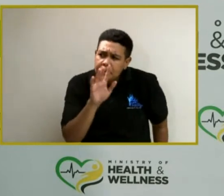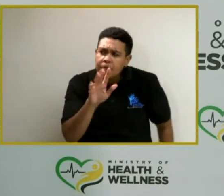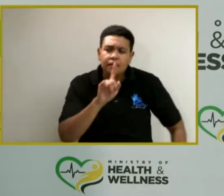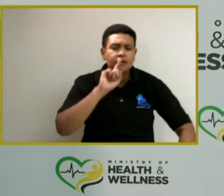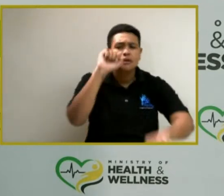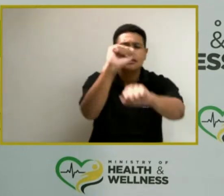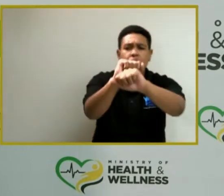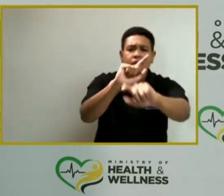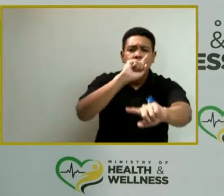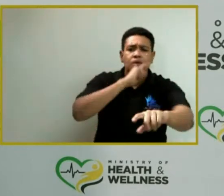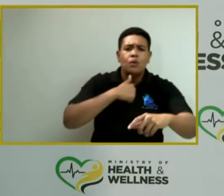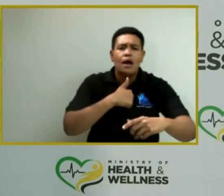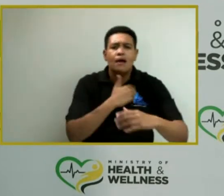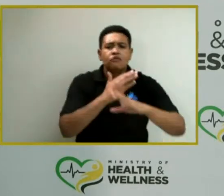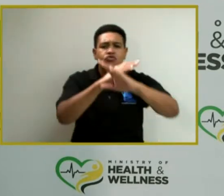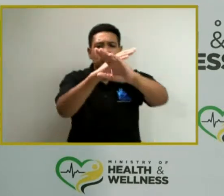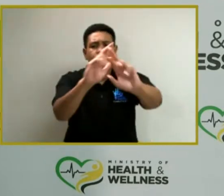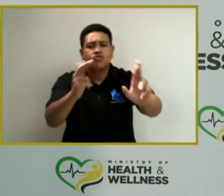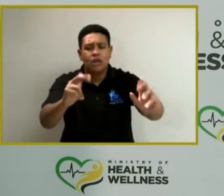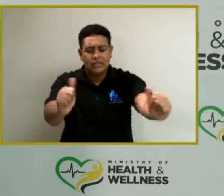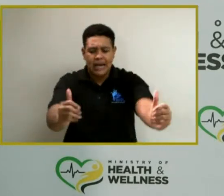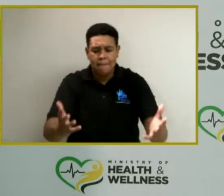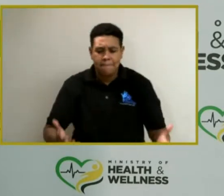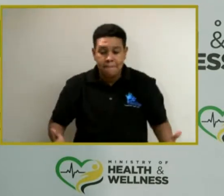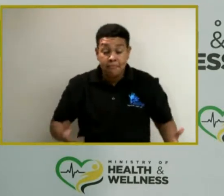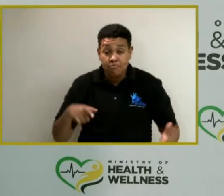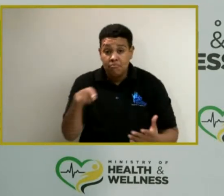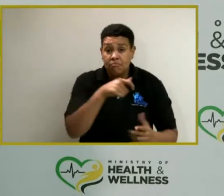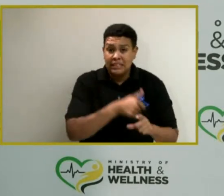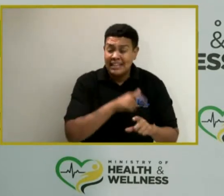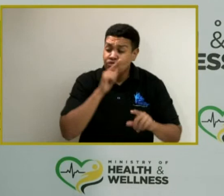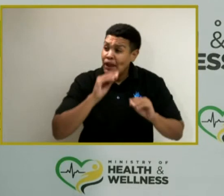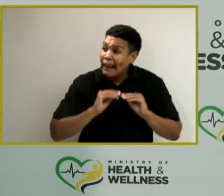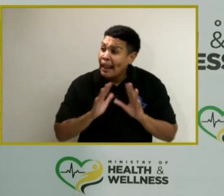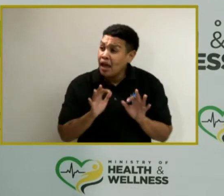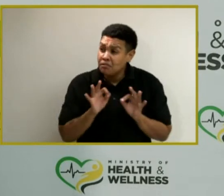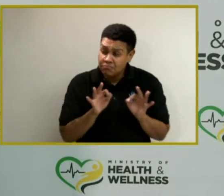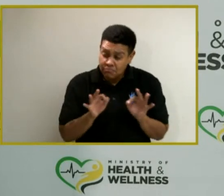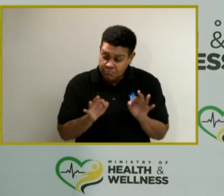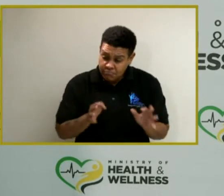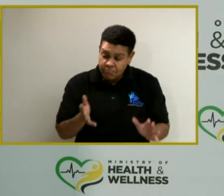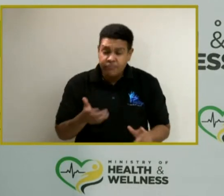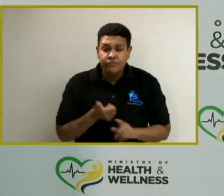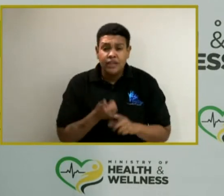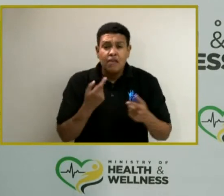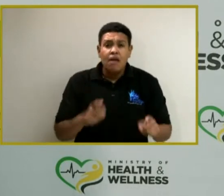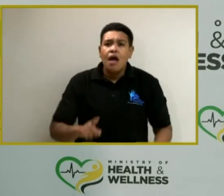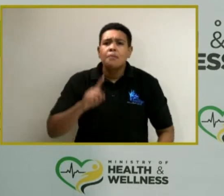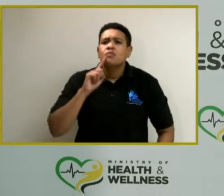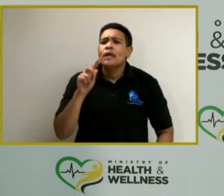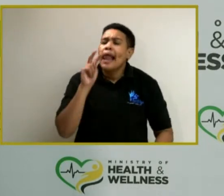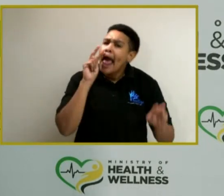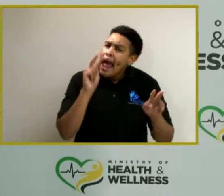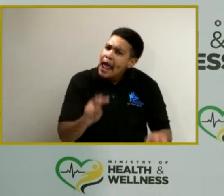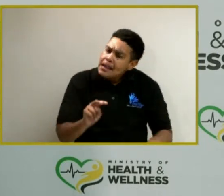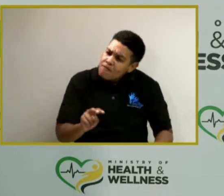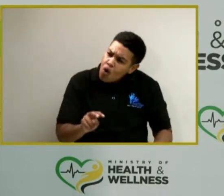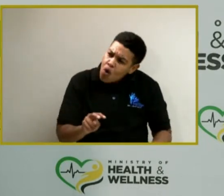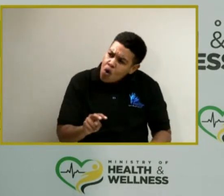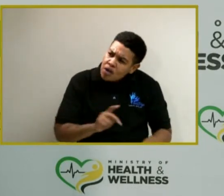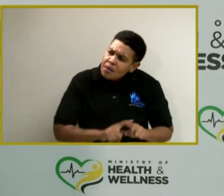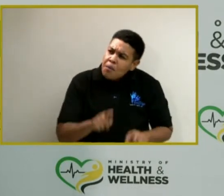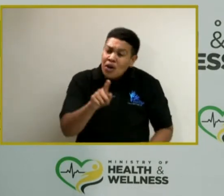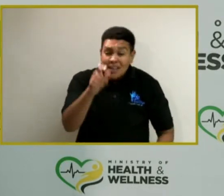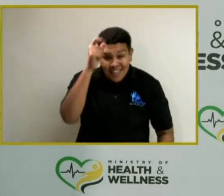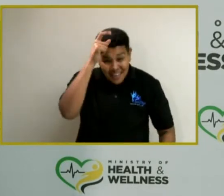reality is we do have restrictions in place. Those are quite clearly outlined. They are being enforced, but it is not